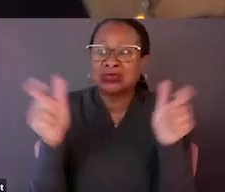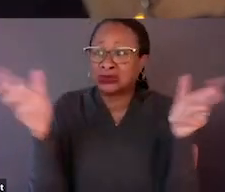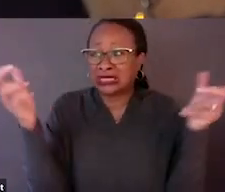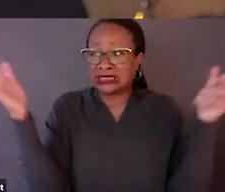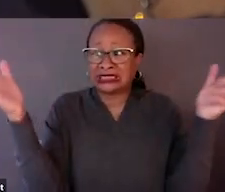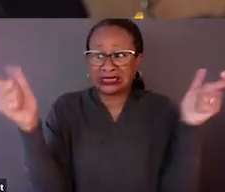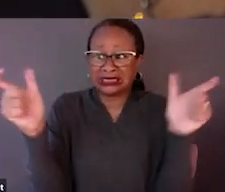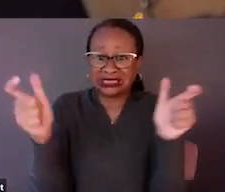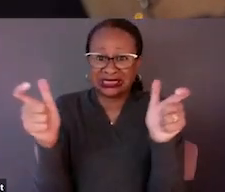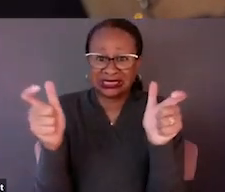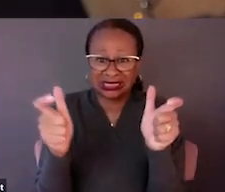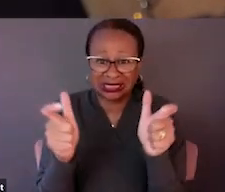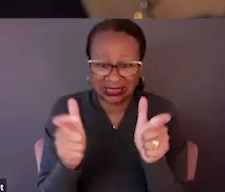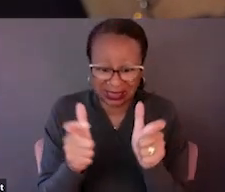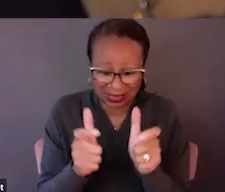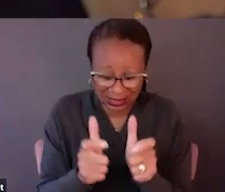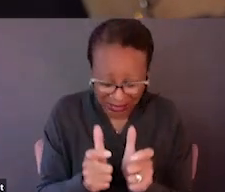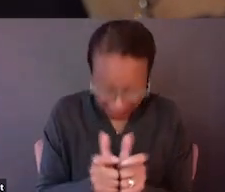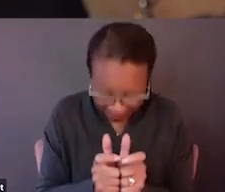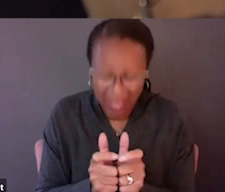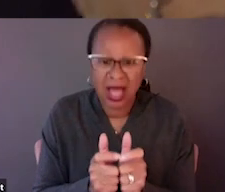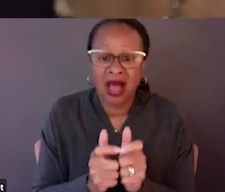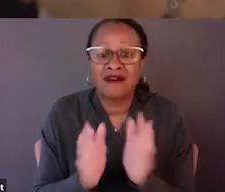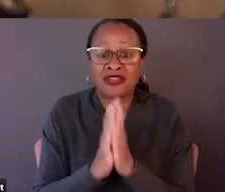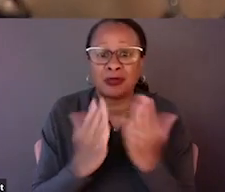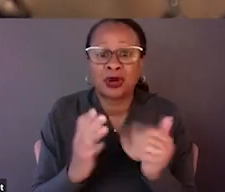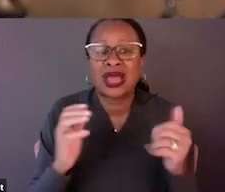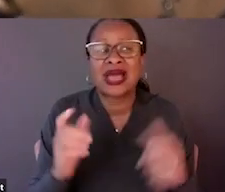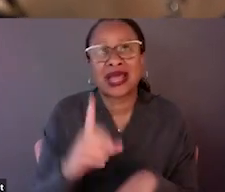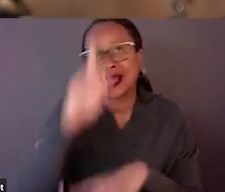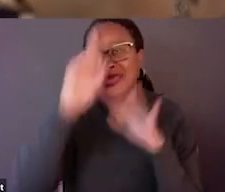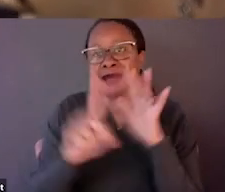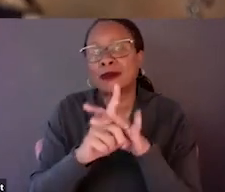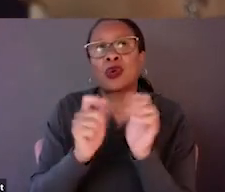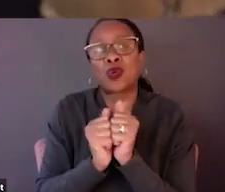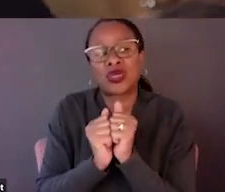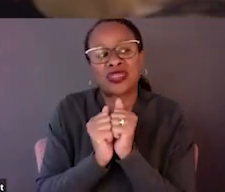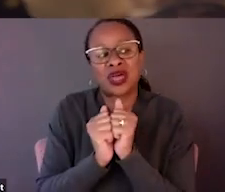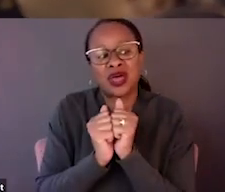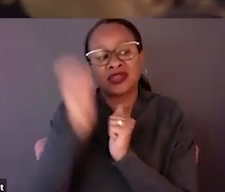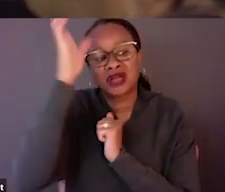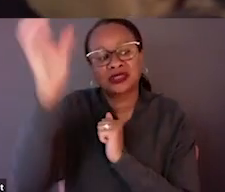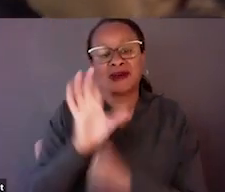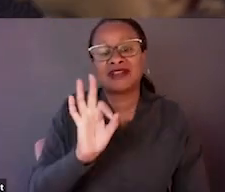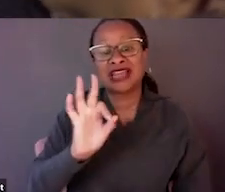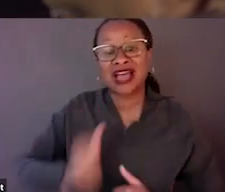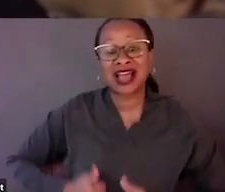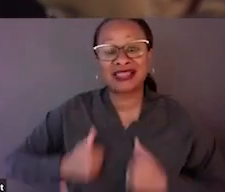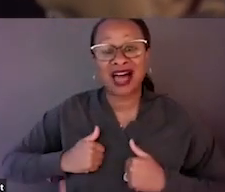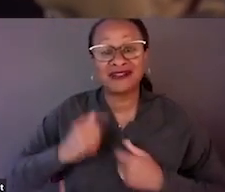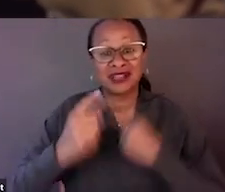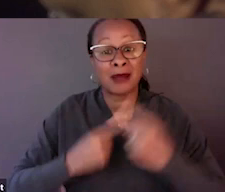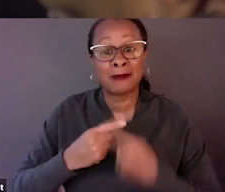book, a treatise of a book down. And I came up with this concept of 9 lies about Black people. And the 9